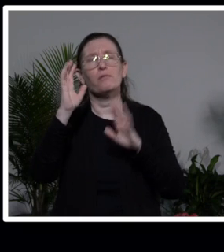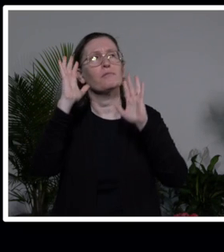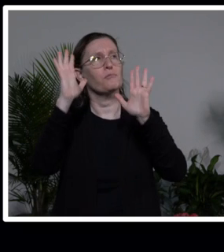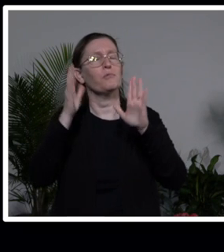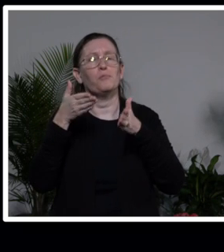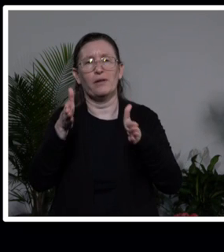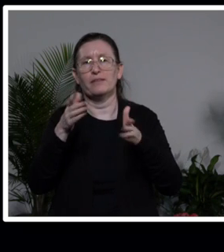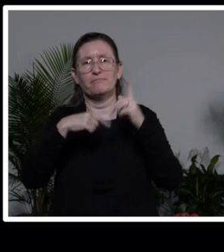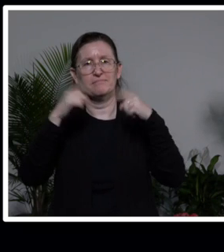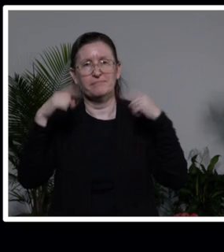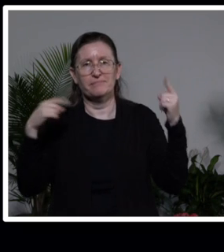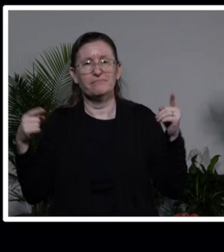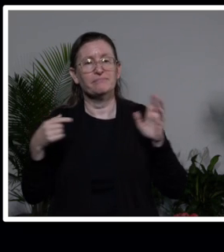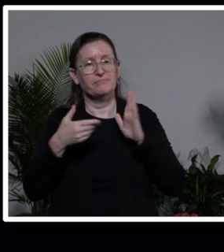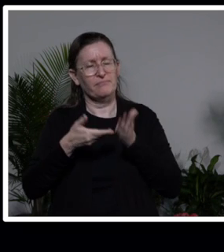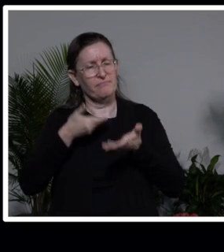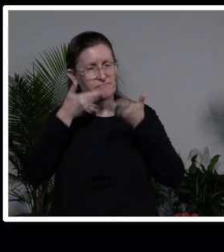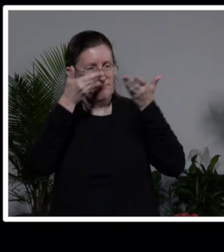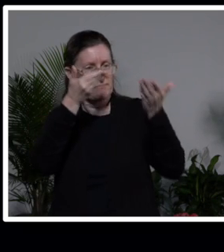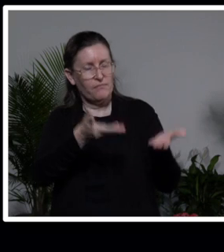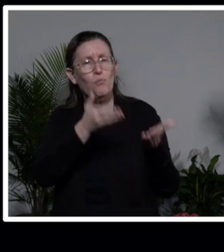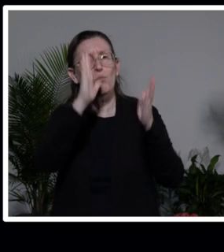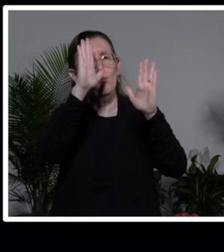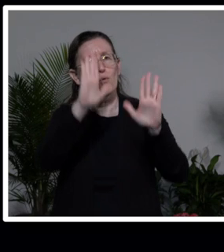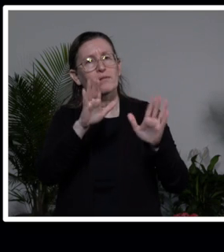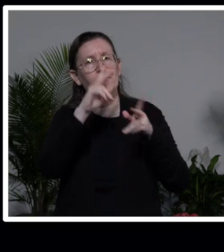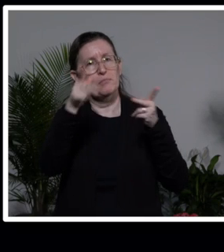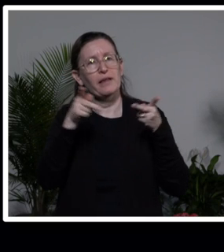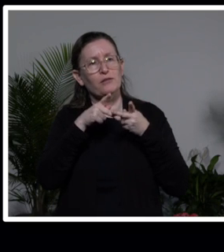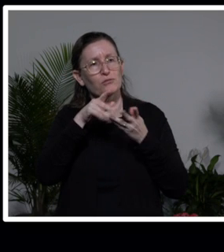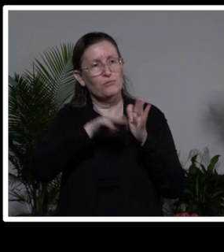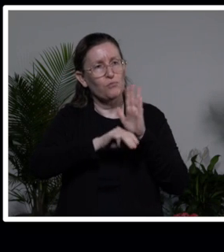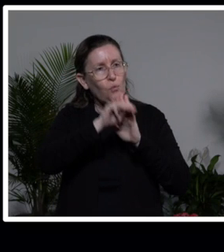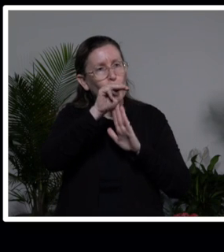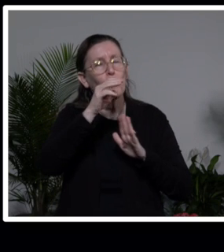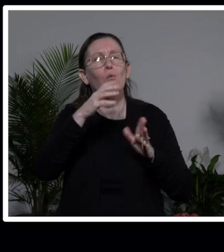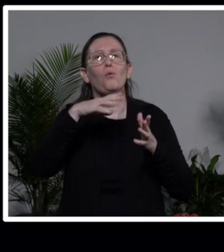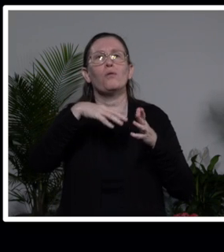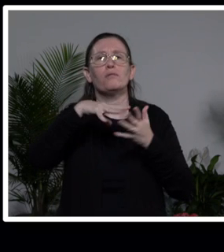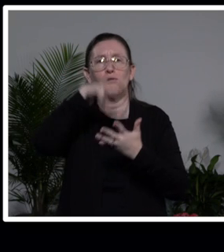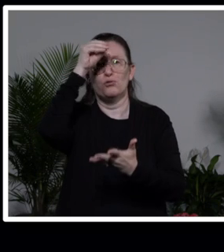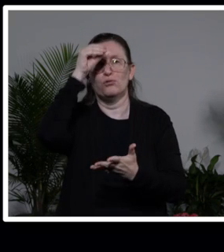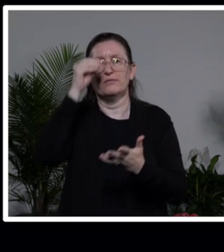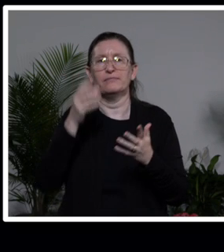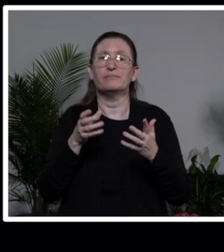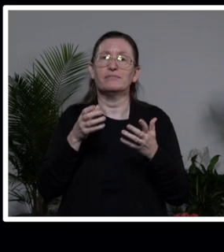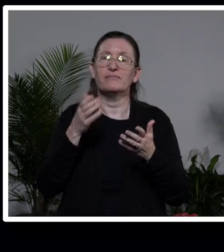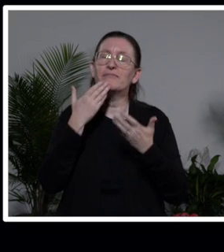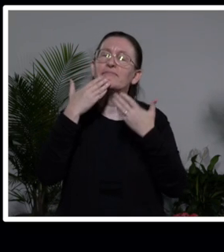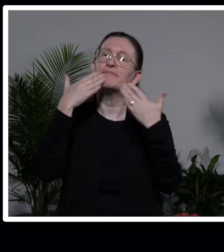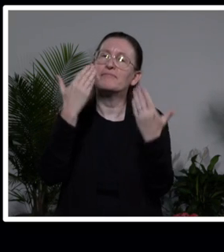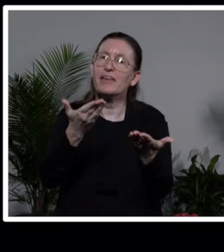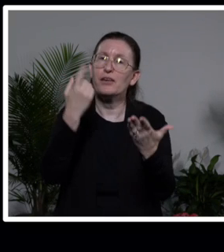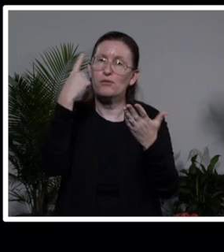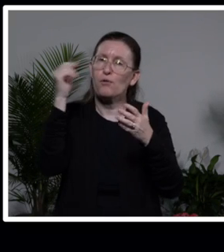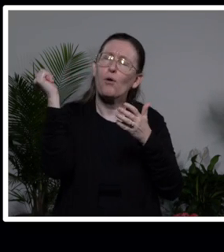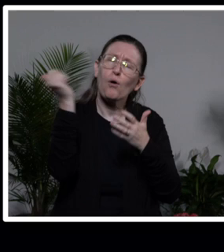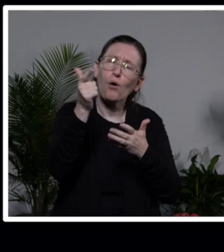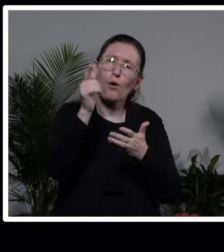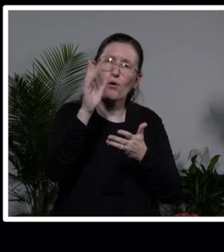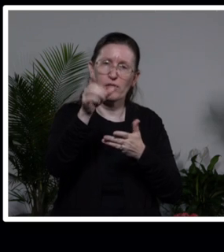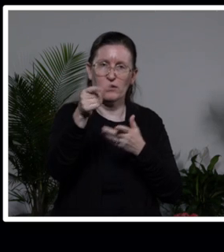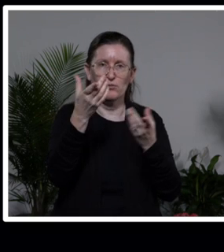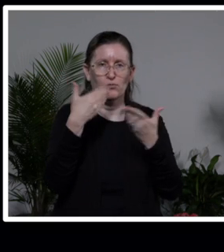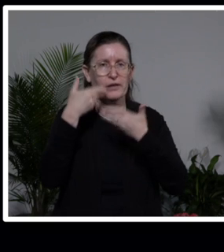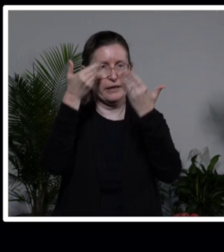ways. Their contributions have made our school a wonderful place to grow and learn. Thanks all of you for your contributions, great and small,